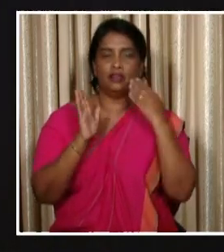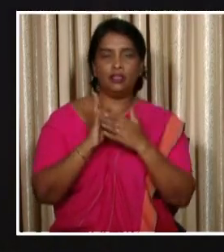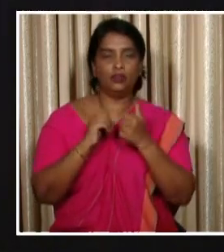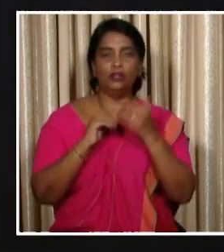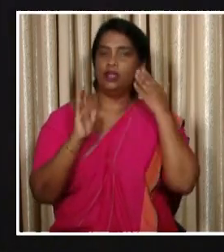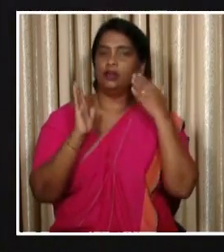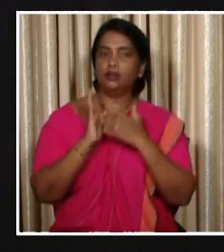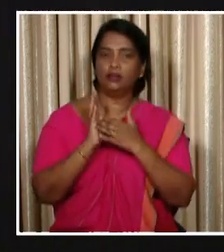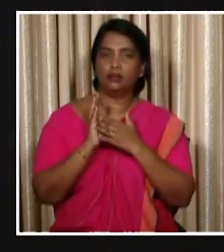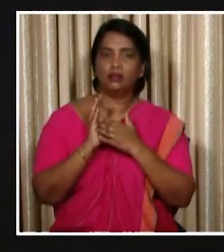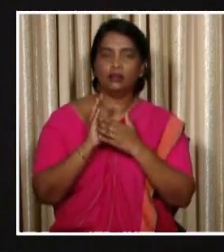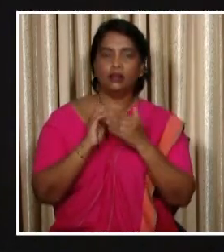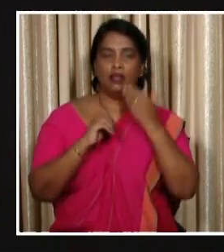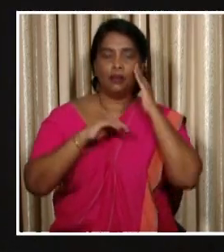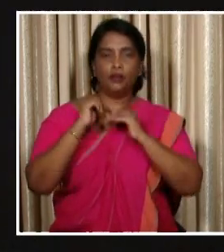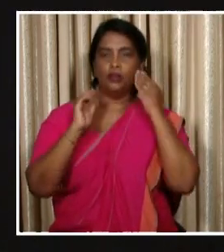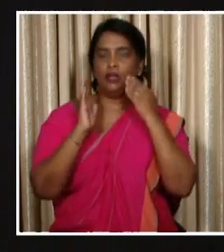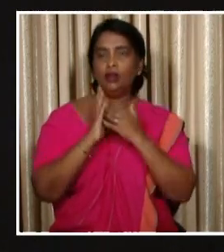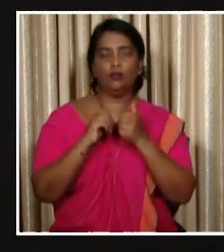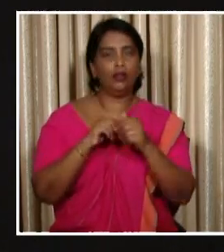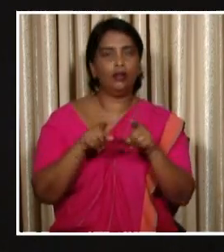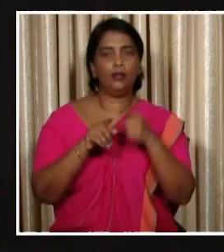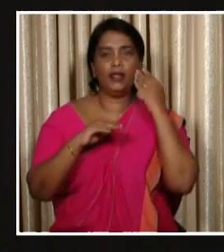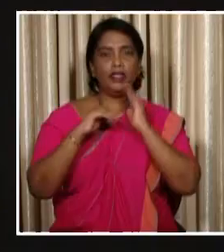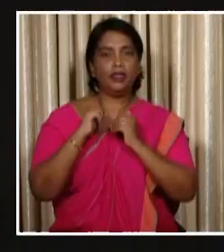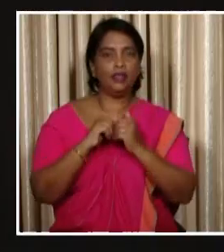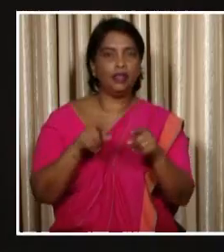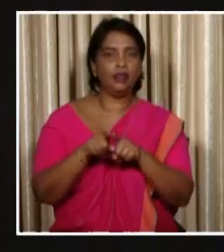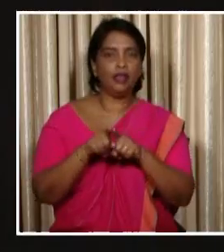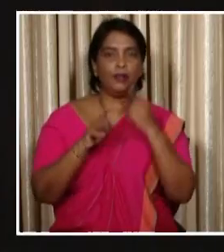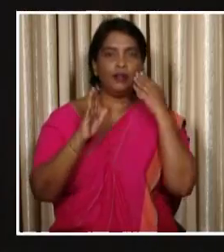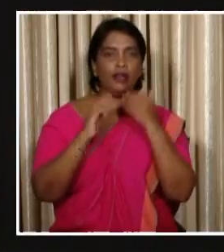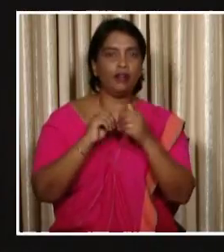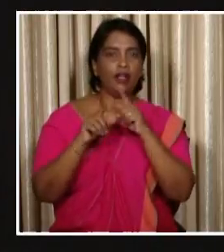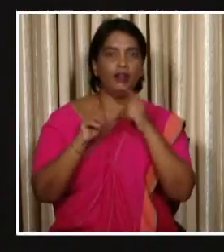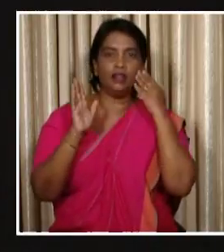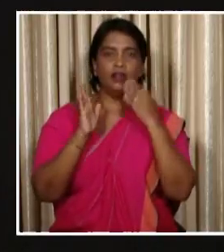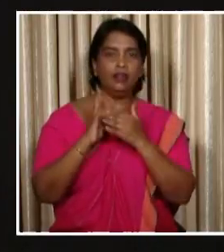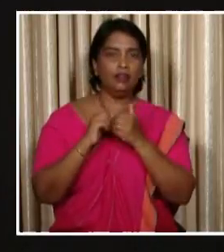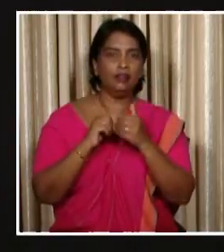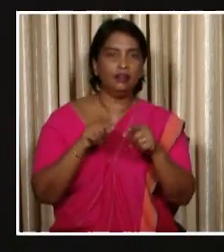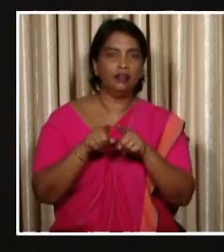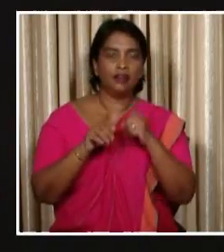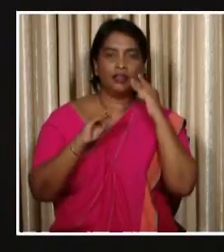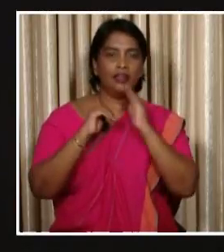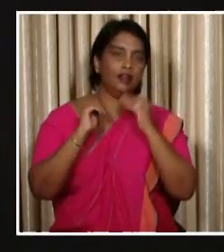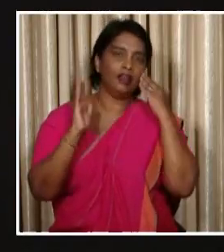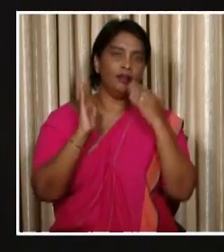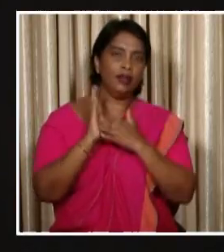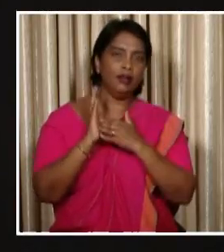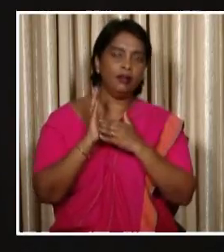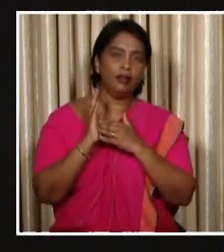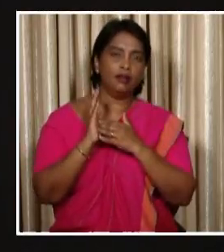cultural diplomacy, people diplomacy. Honorable Deputy Speaker, I'll elaborate on that one. We need to create a